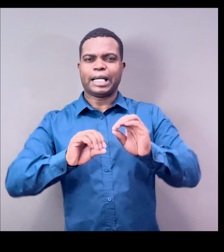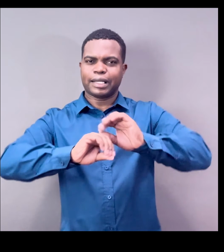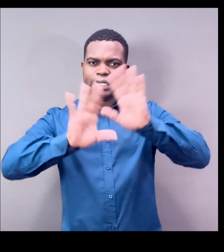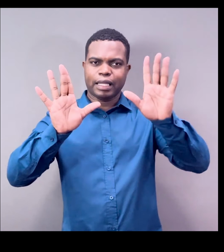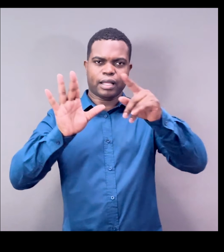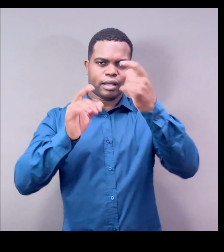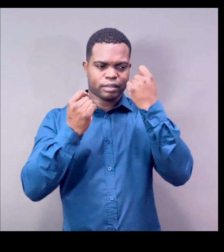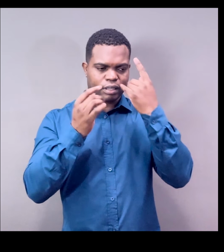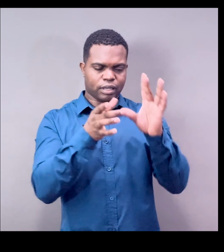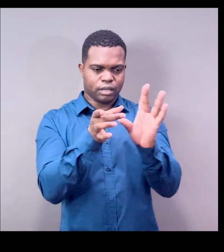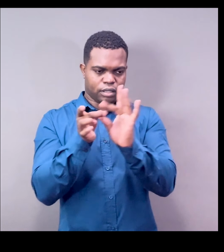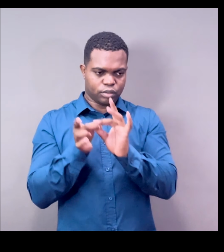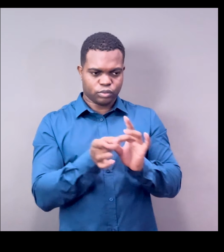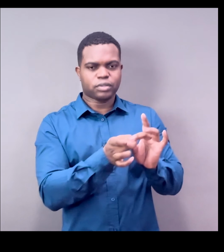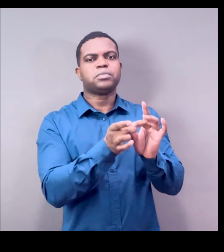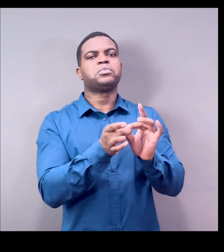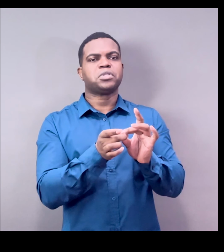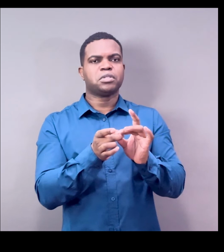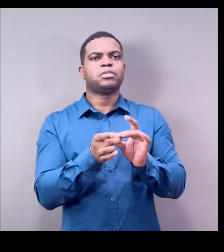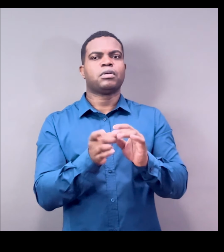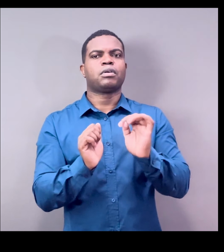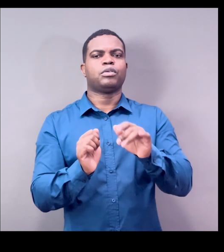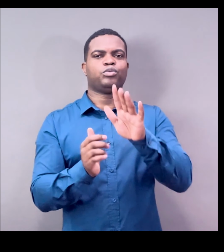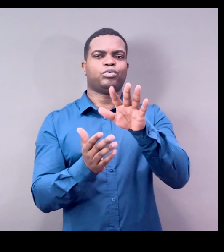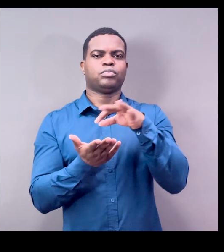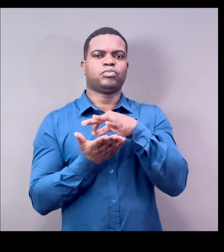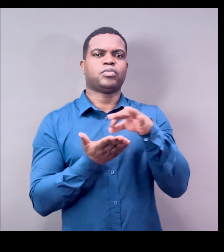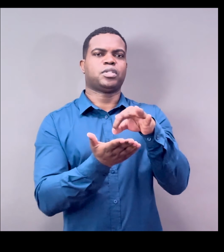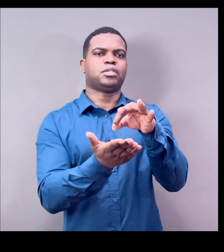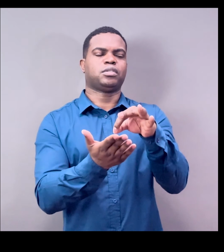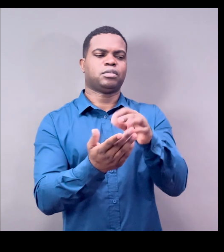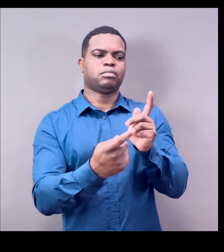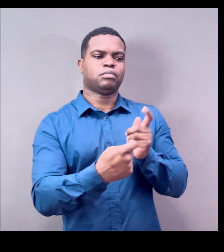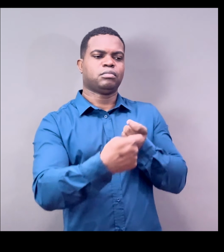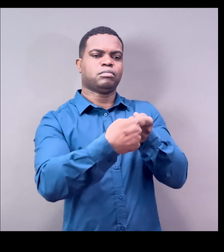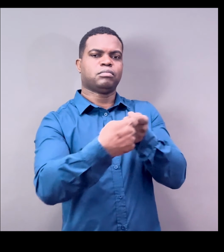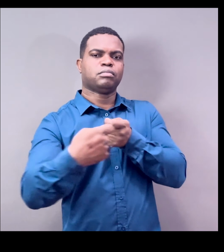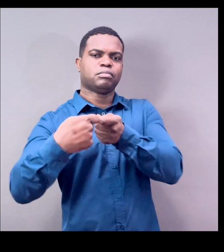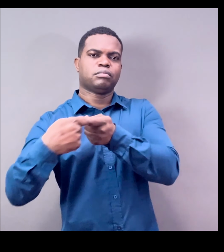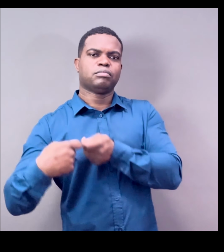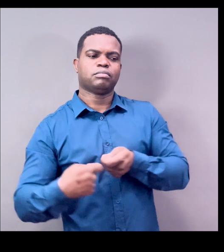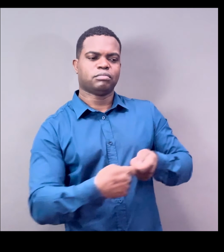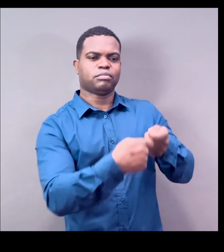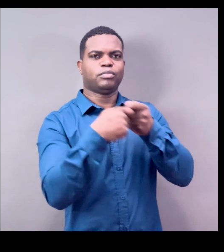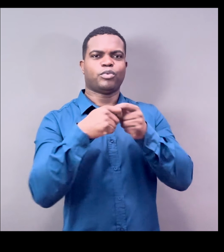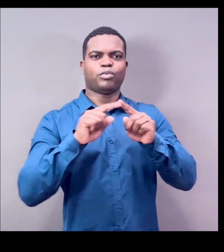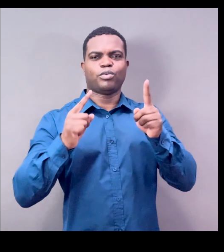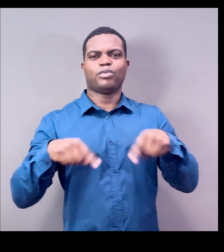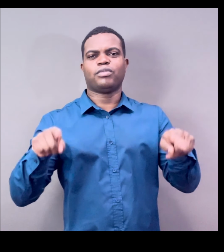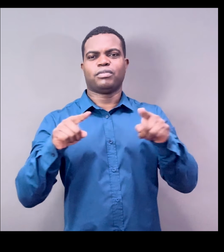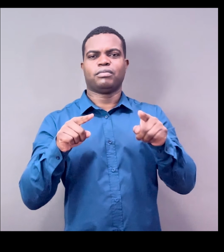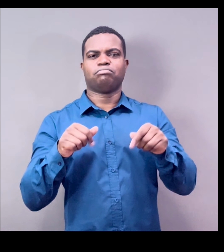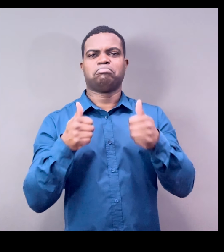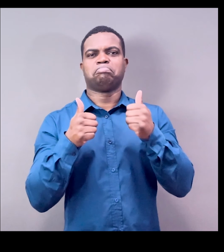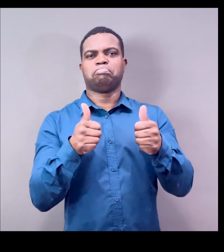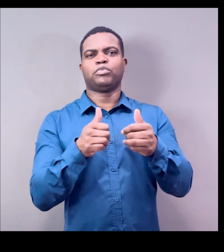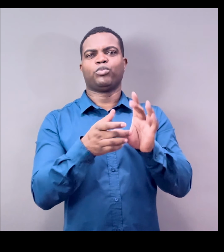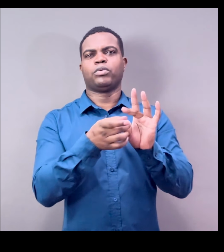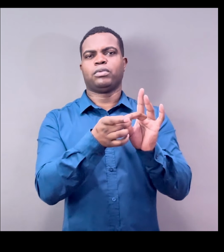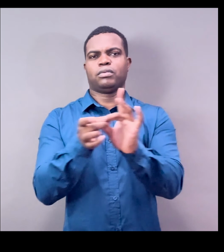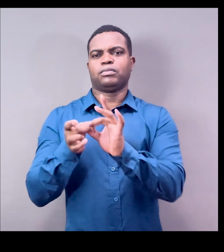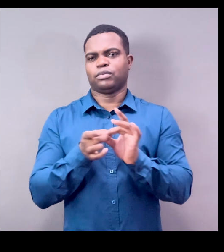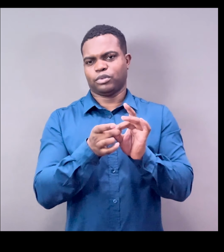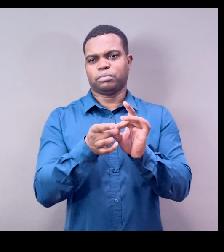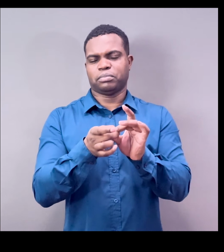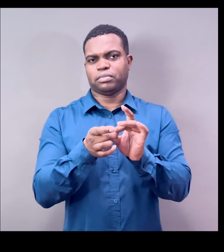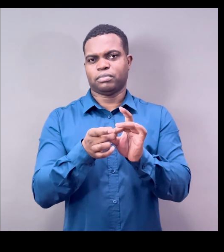So whatever that is tailored towards this stakeholders who have similar